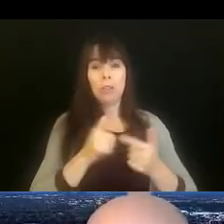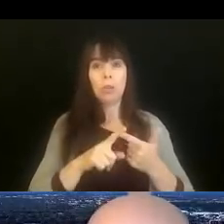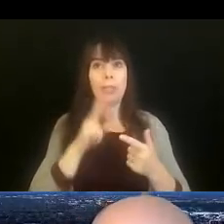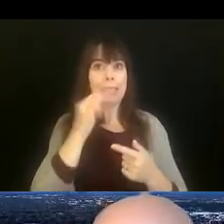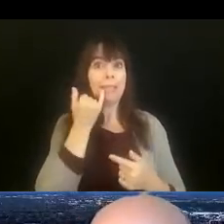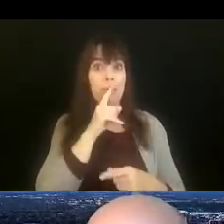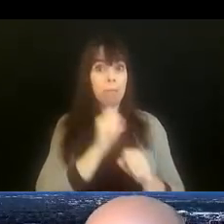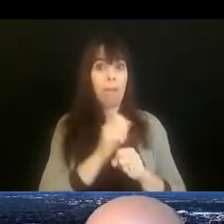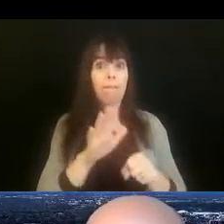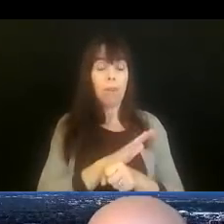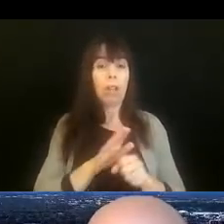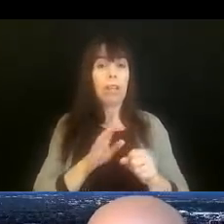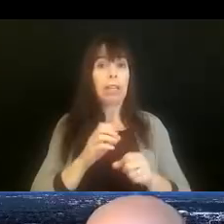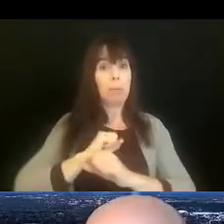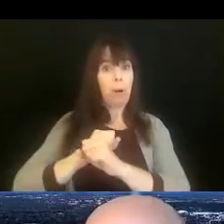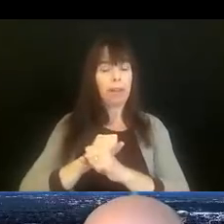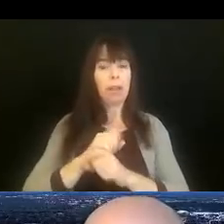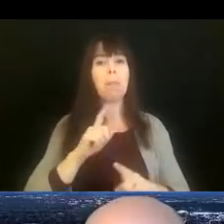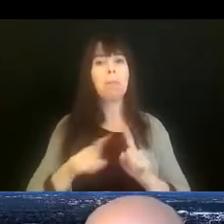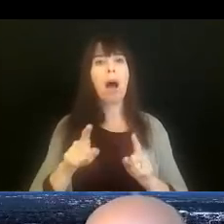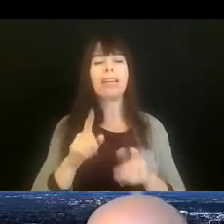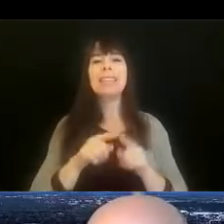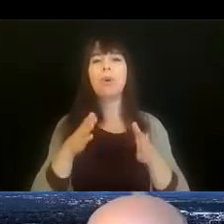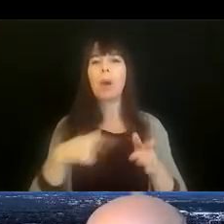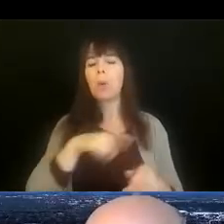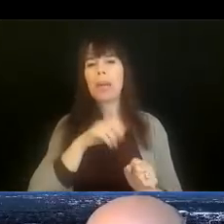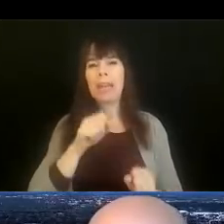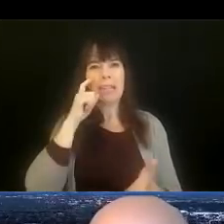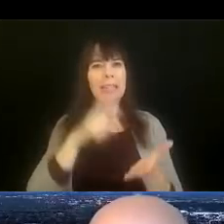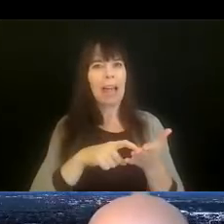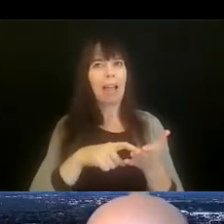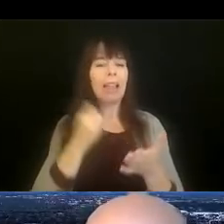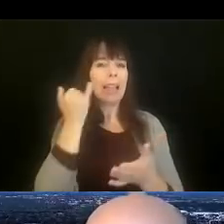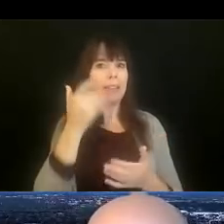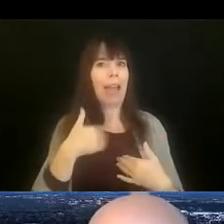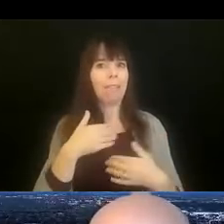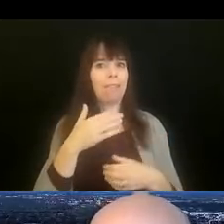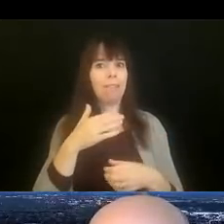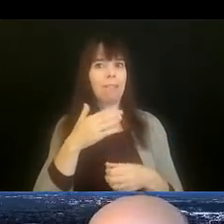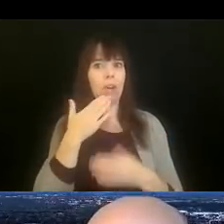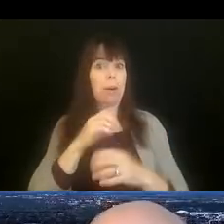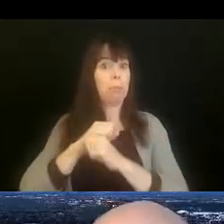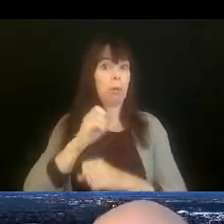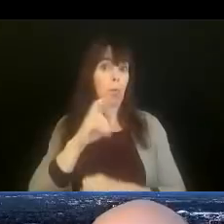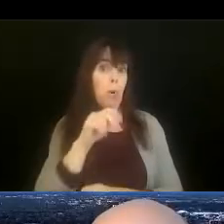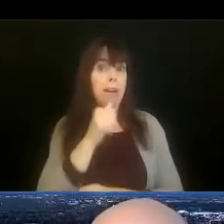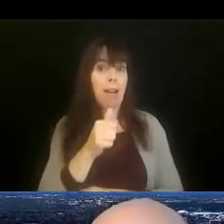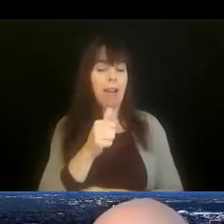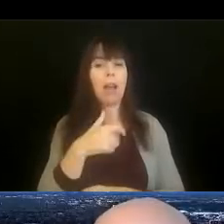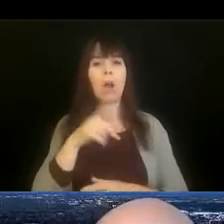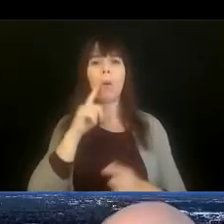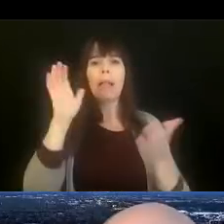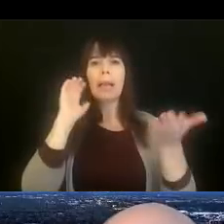protected. We have various ways by which we can tell whether they are protected or not, because we'll be